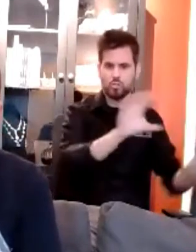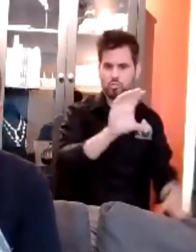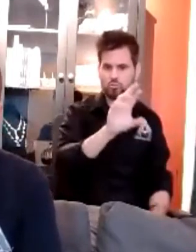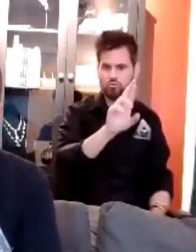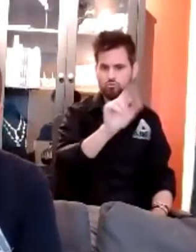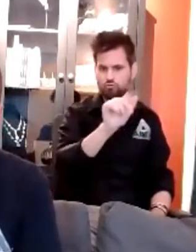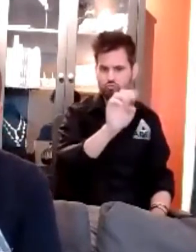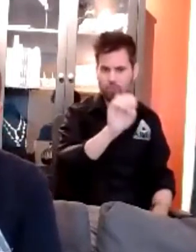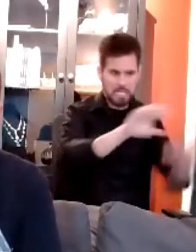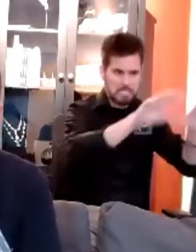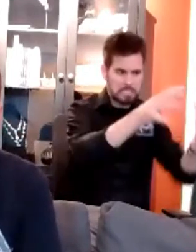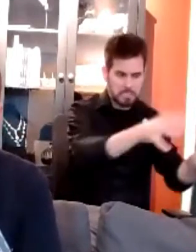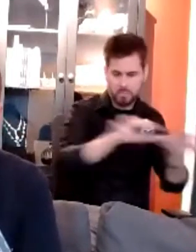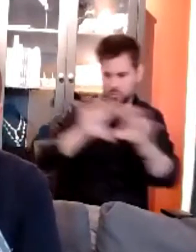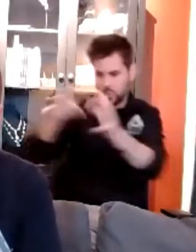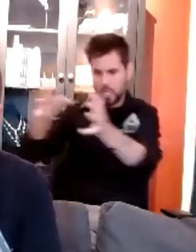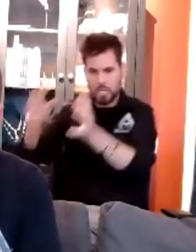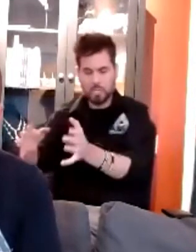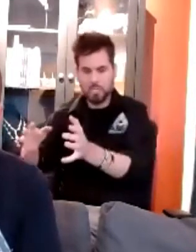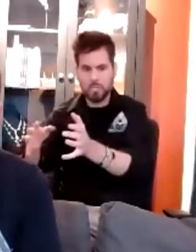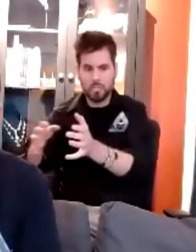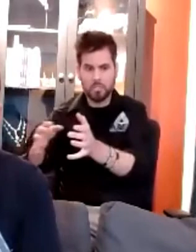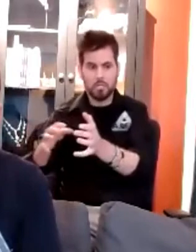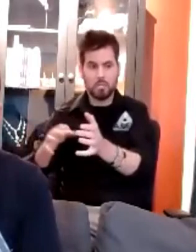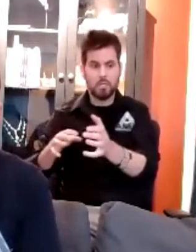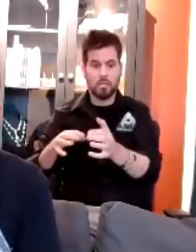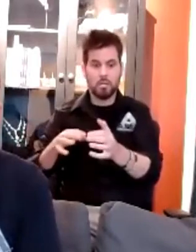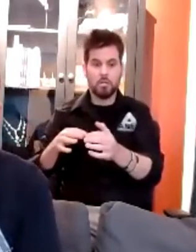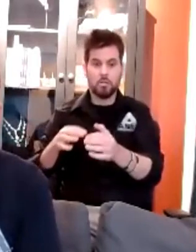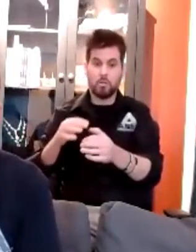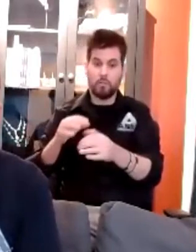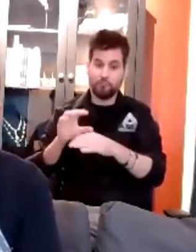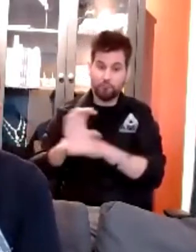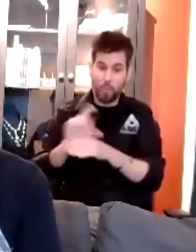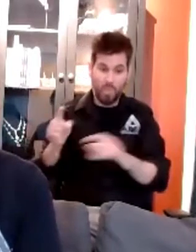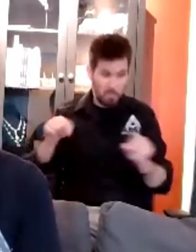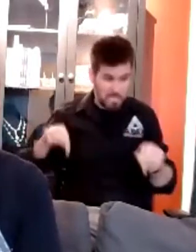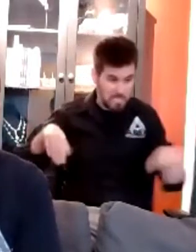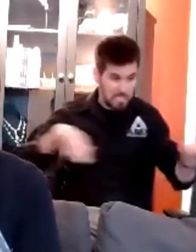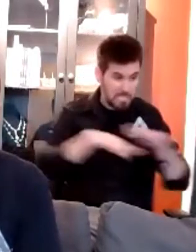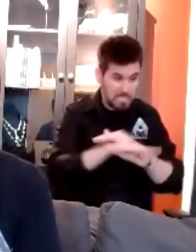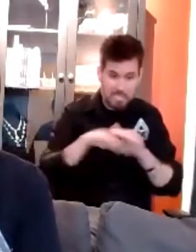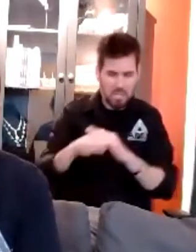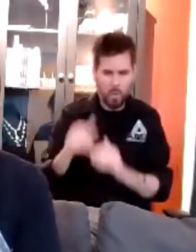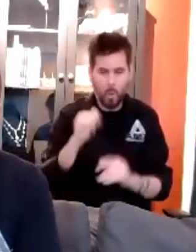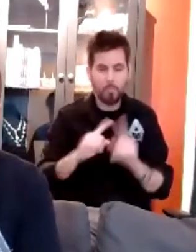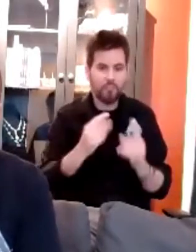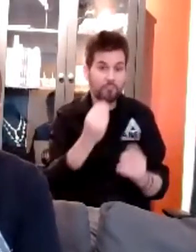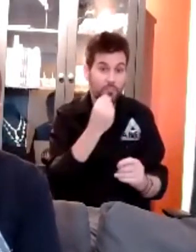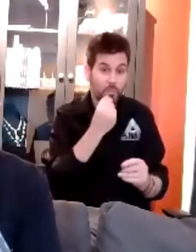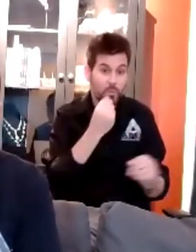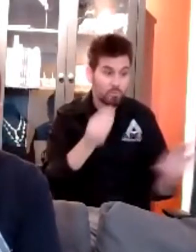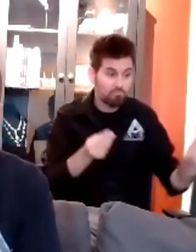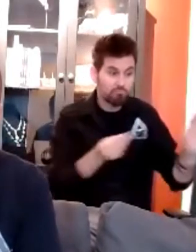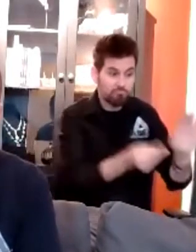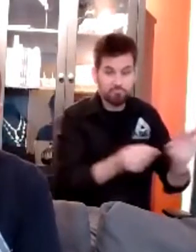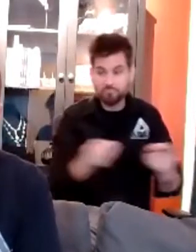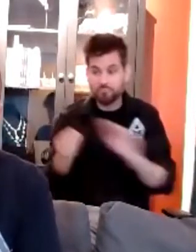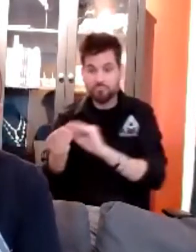dog, getting him to go into a crate, was a process, and it was a positive process. There was no negative training at all,